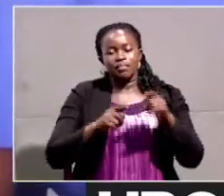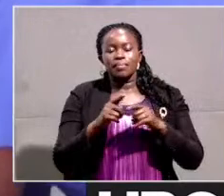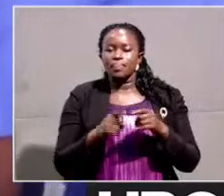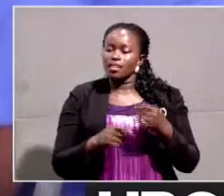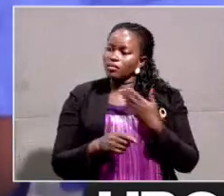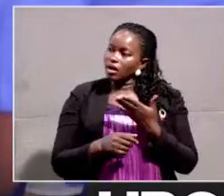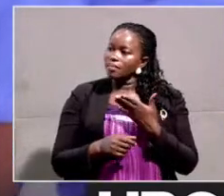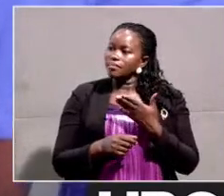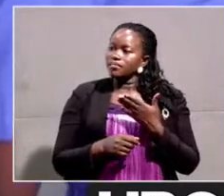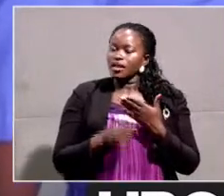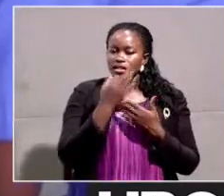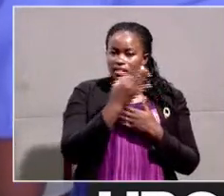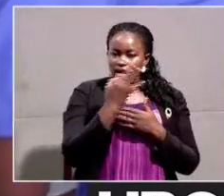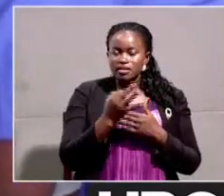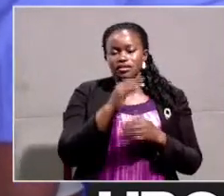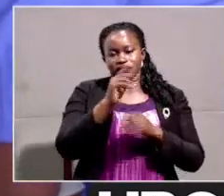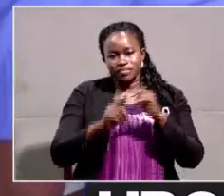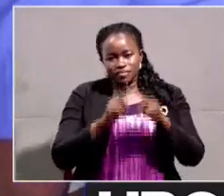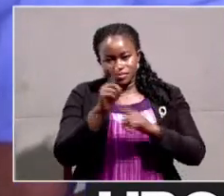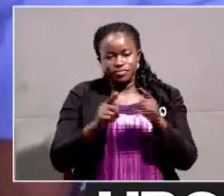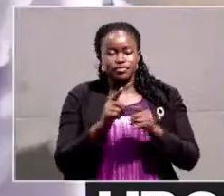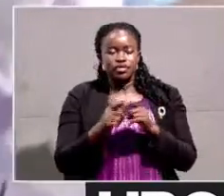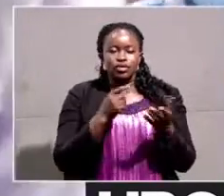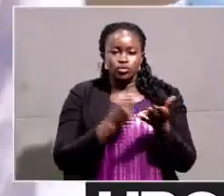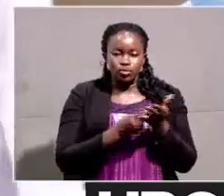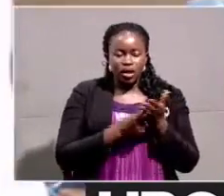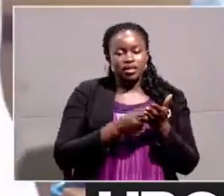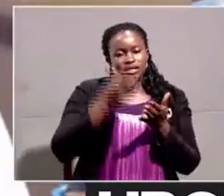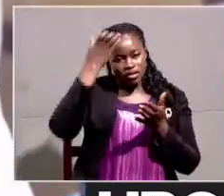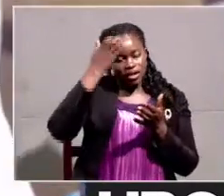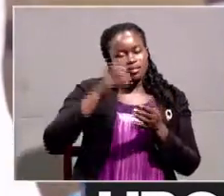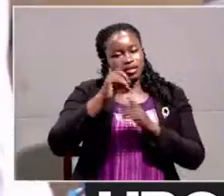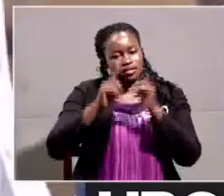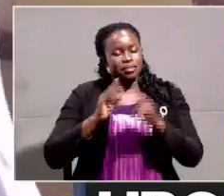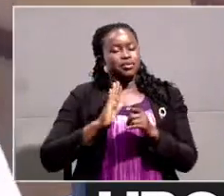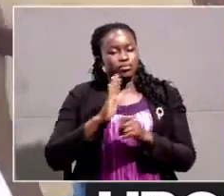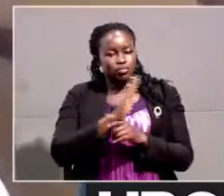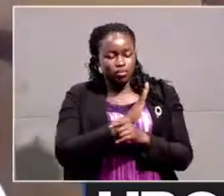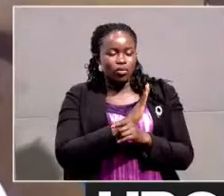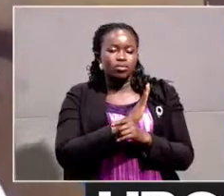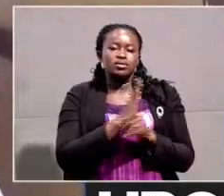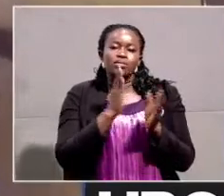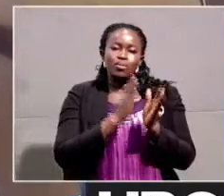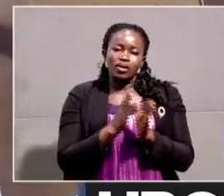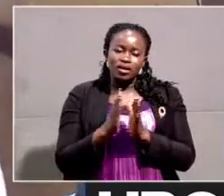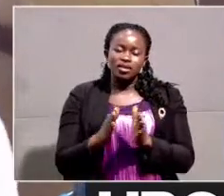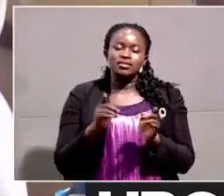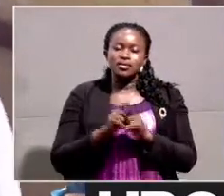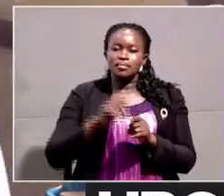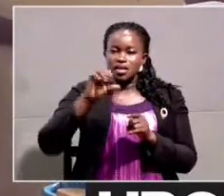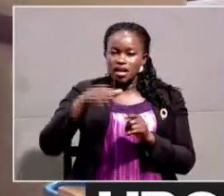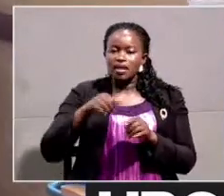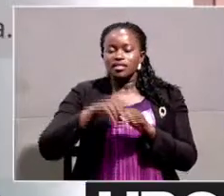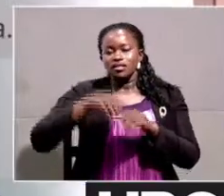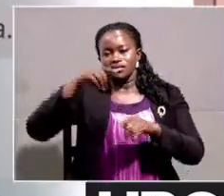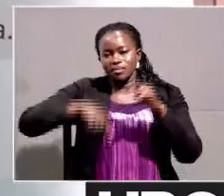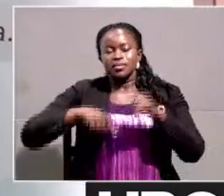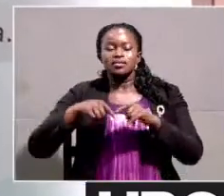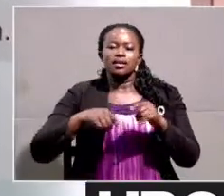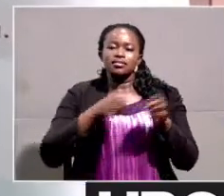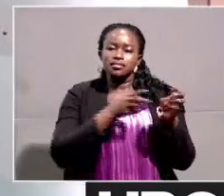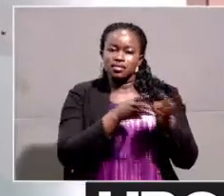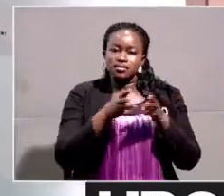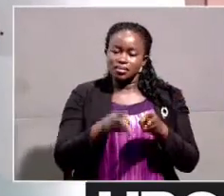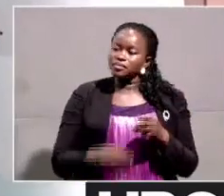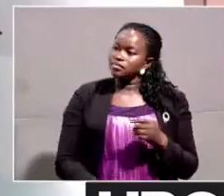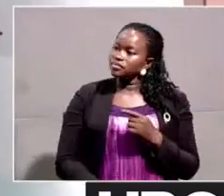series of exams organized by Uganda Nurses and Midwives Examinations Board, UNMIB, and the 9th in the semester system. But